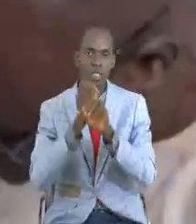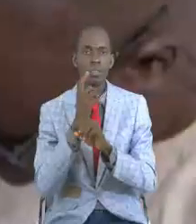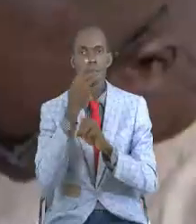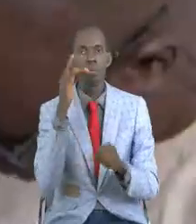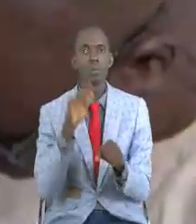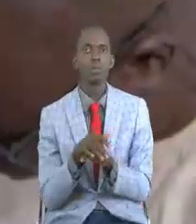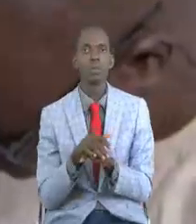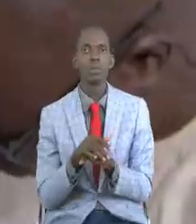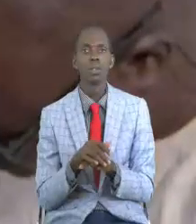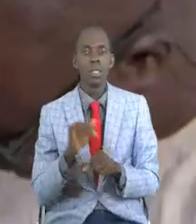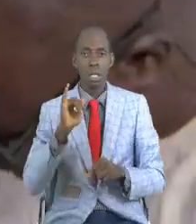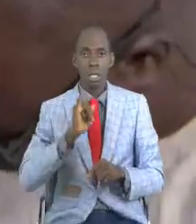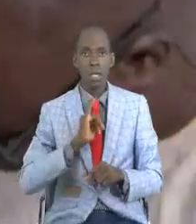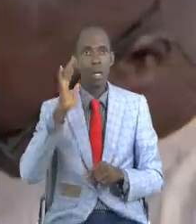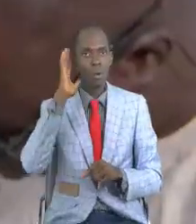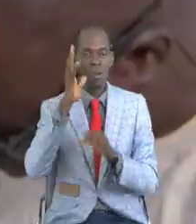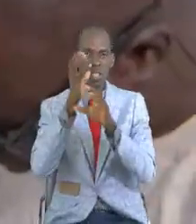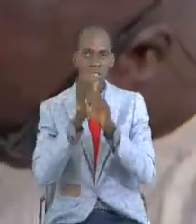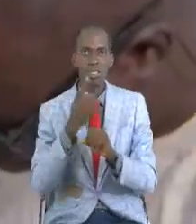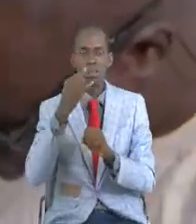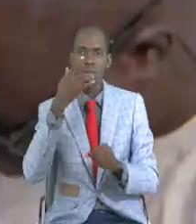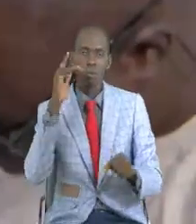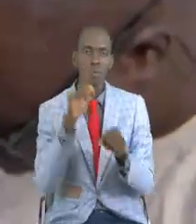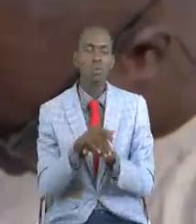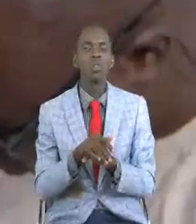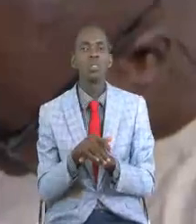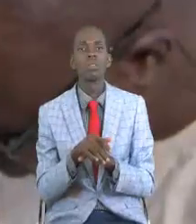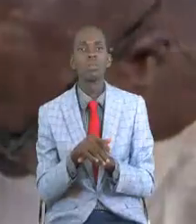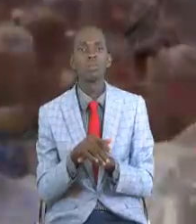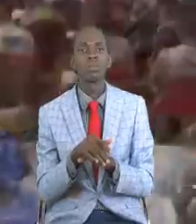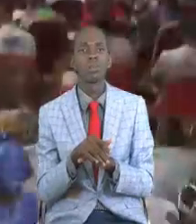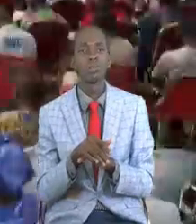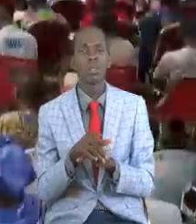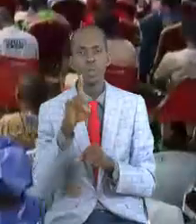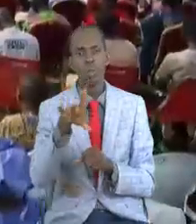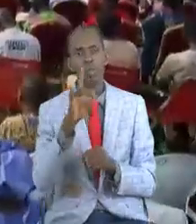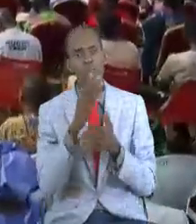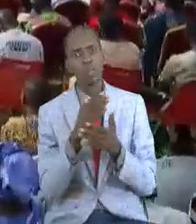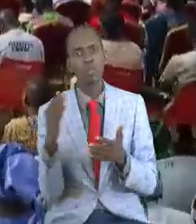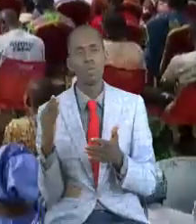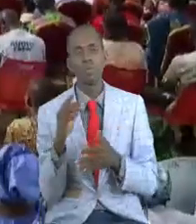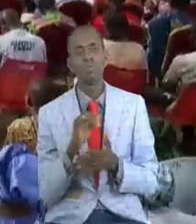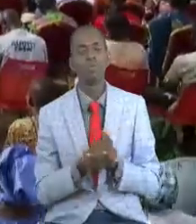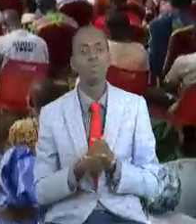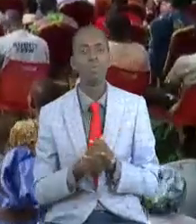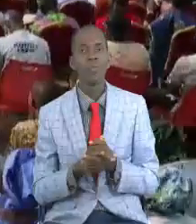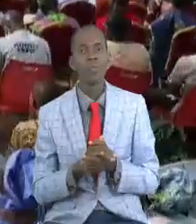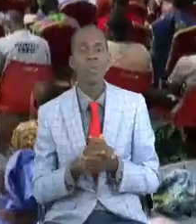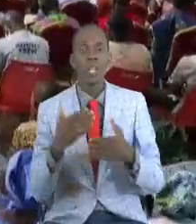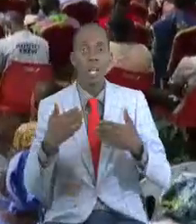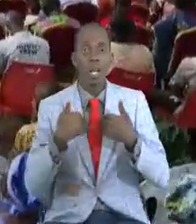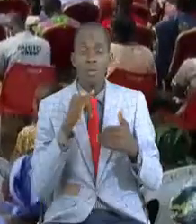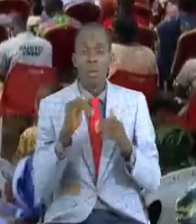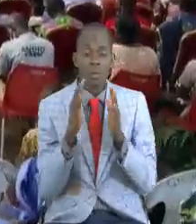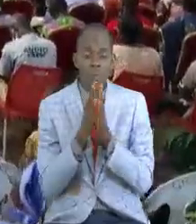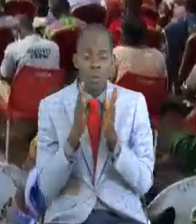i will receive the promise to find somebody else preach after praying it comes out of